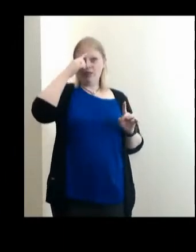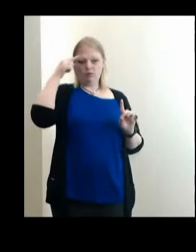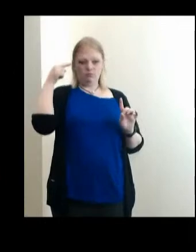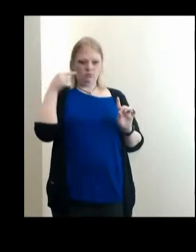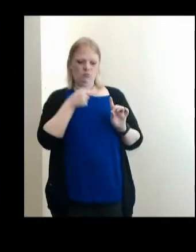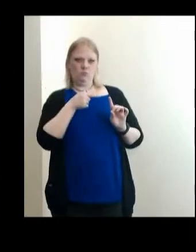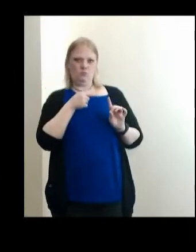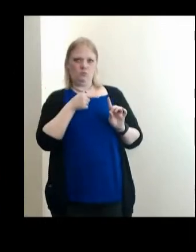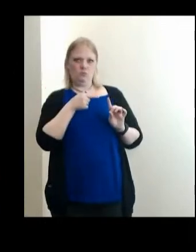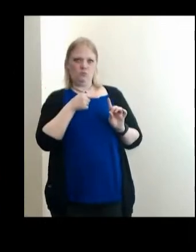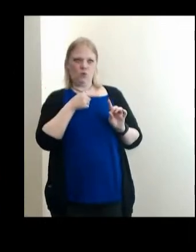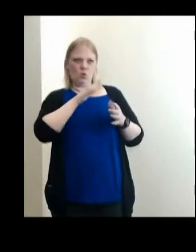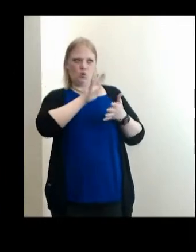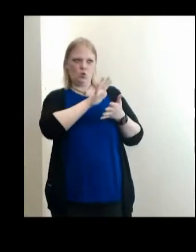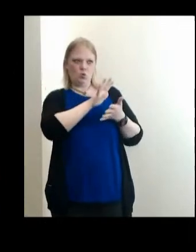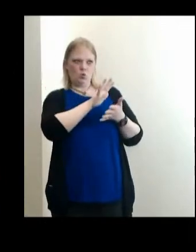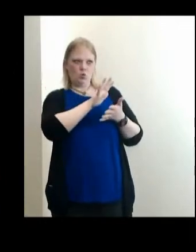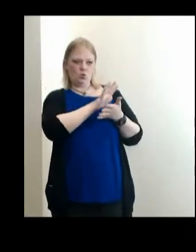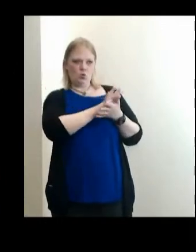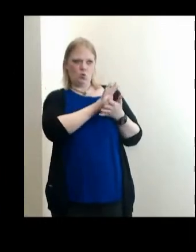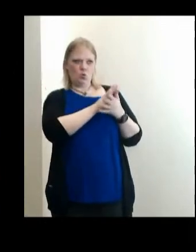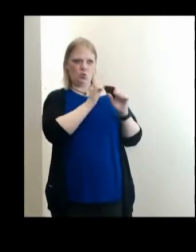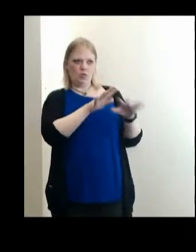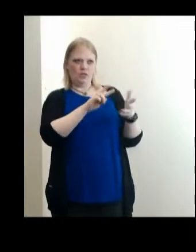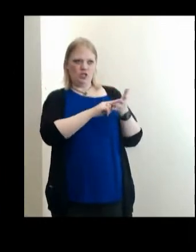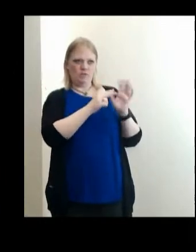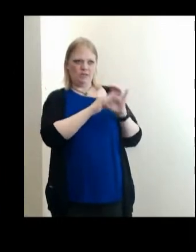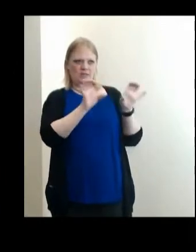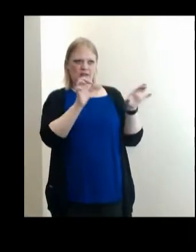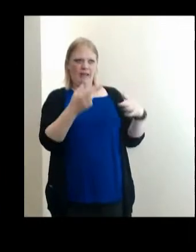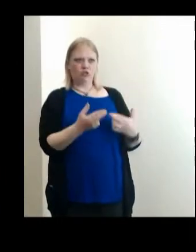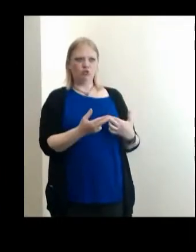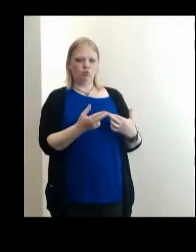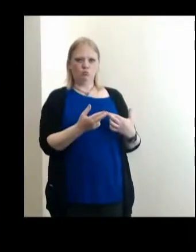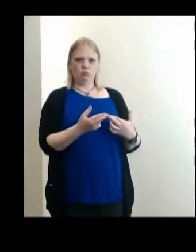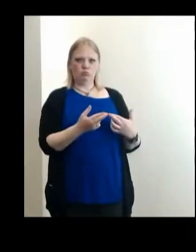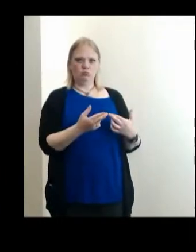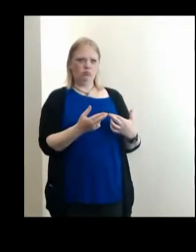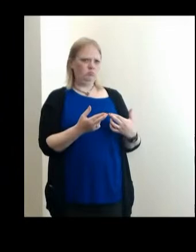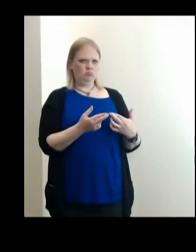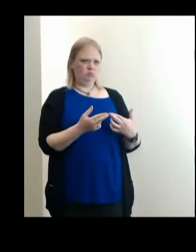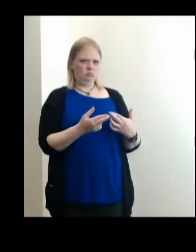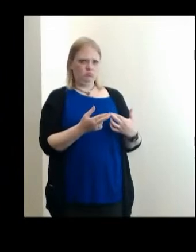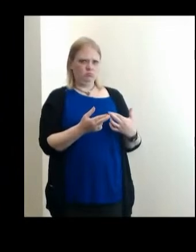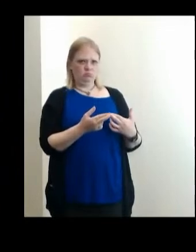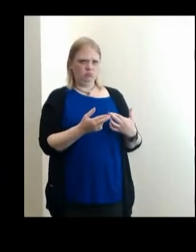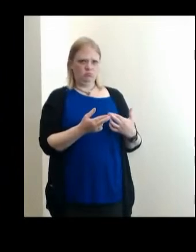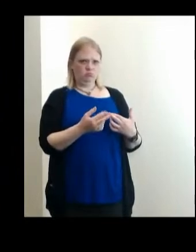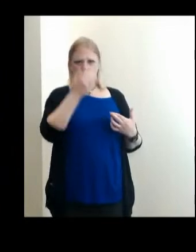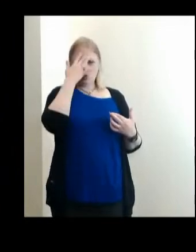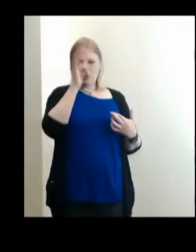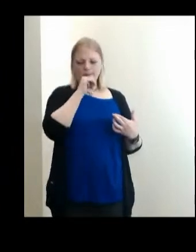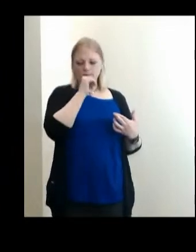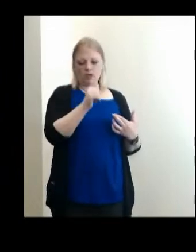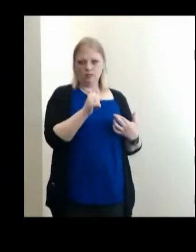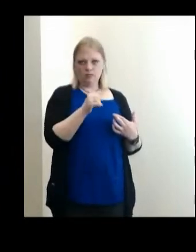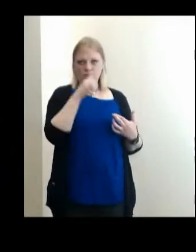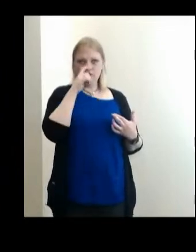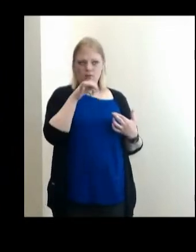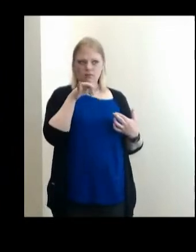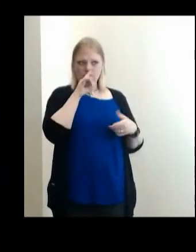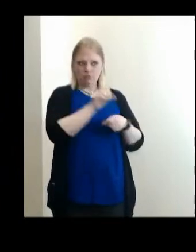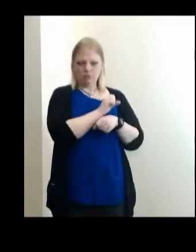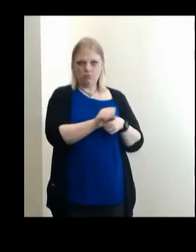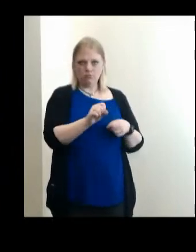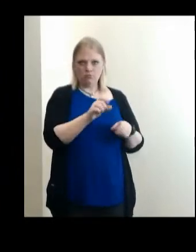use the argument there's no transmission in schools and limiting that to the classroom setting. And we know that's not the case because there has been,